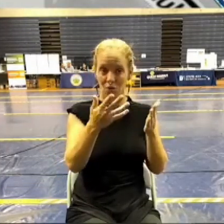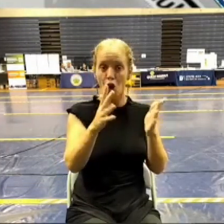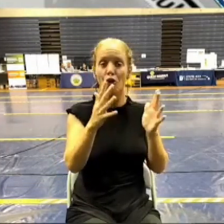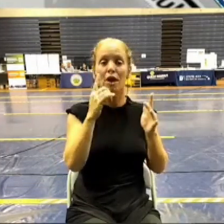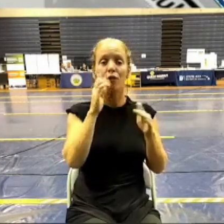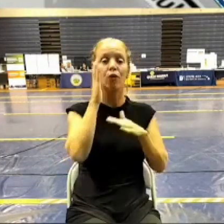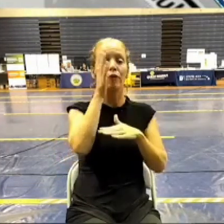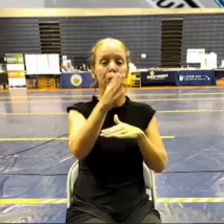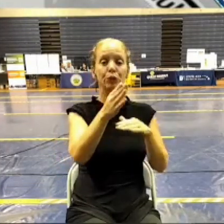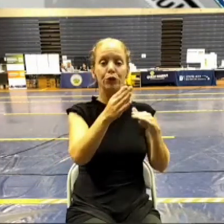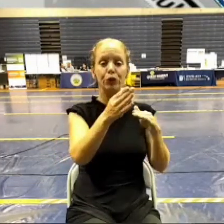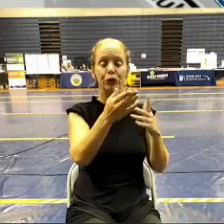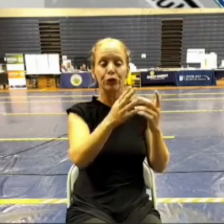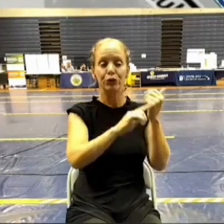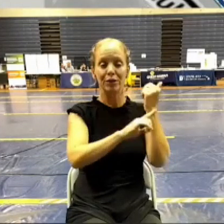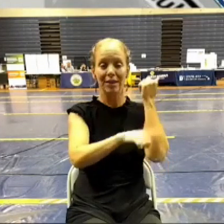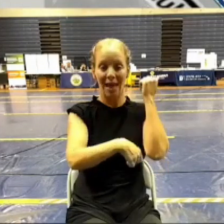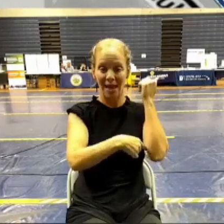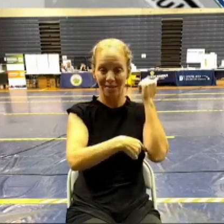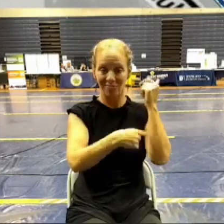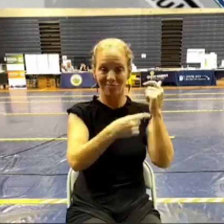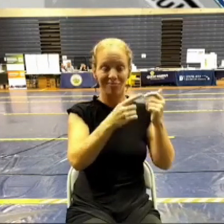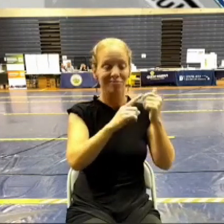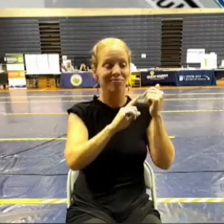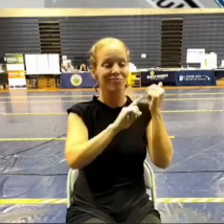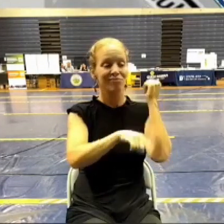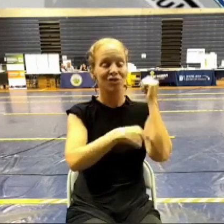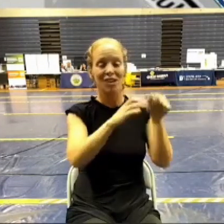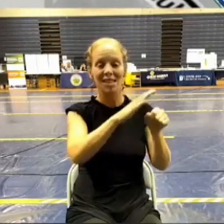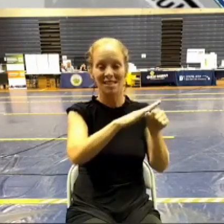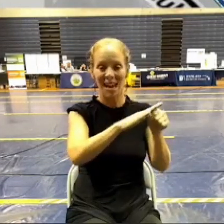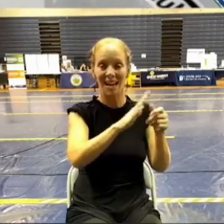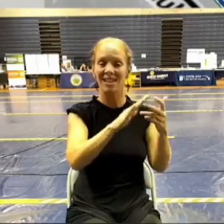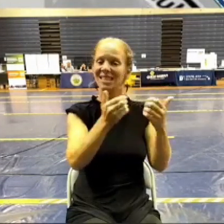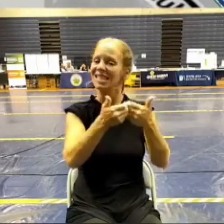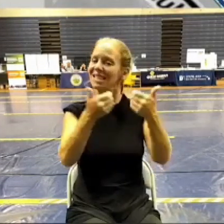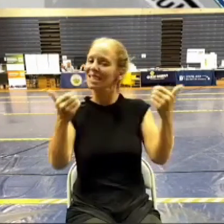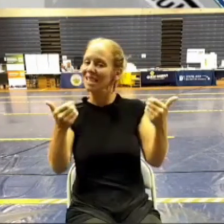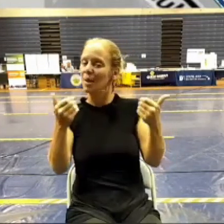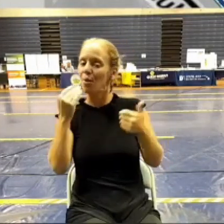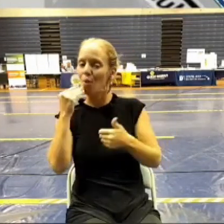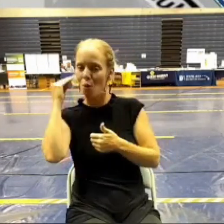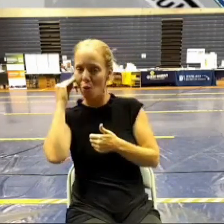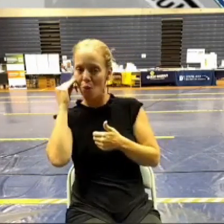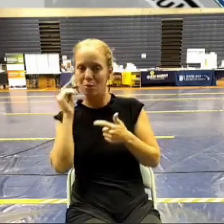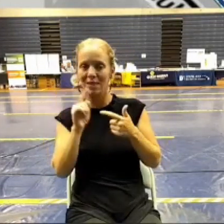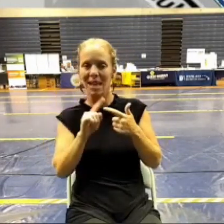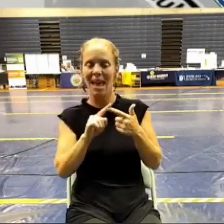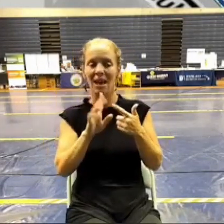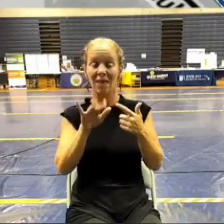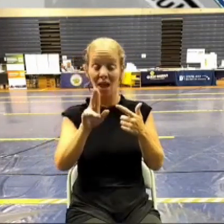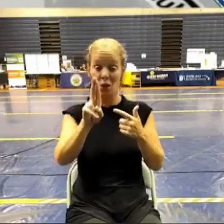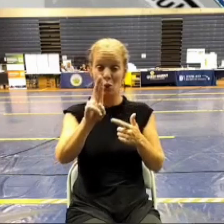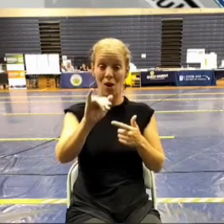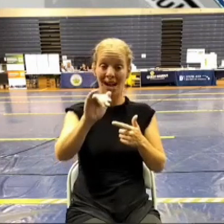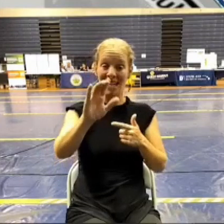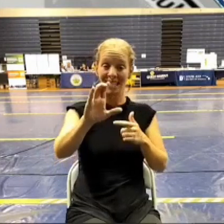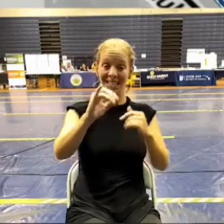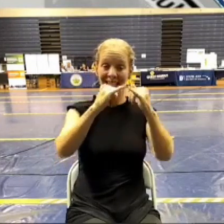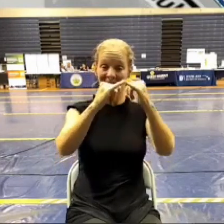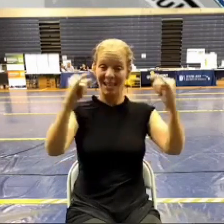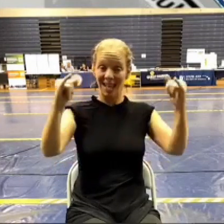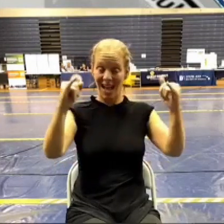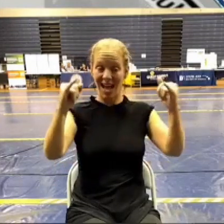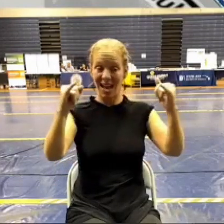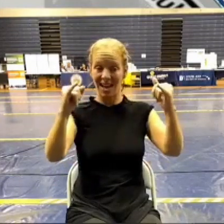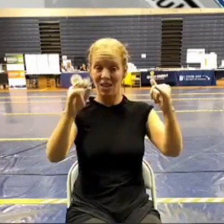site. It's away from residential areas, and it's below the UIC line that I mentioned earlier. So it stands